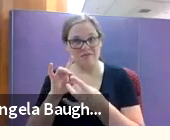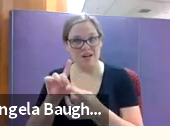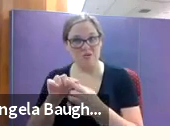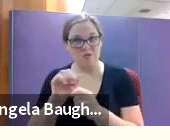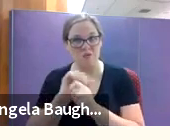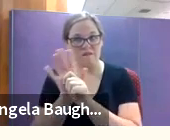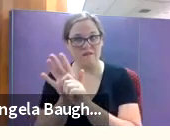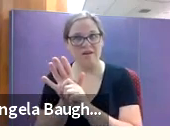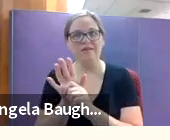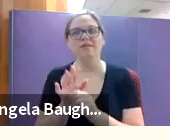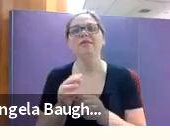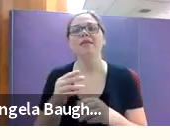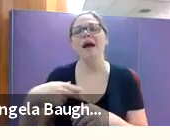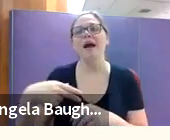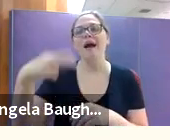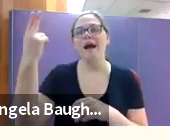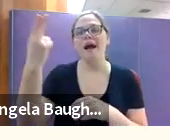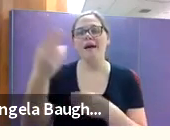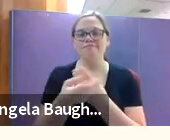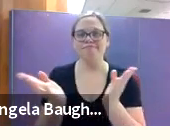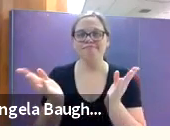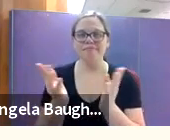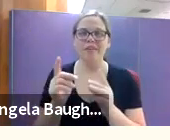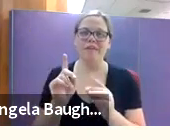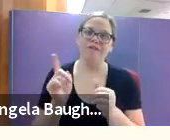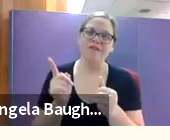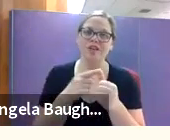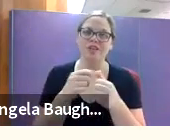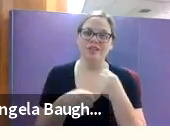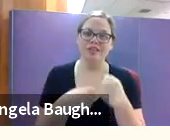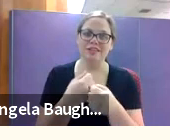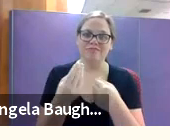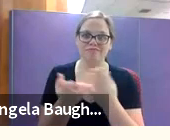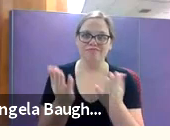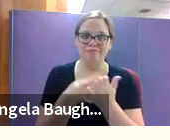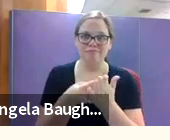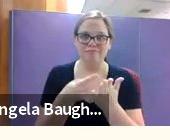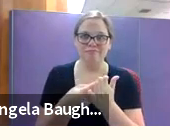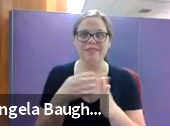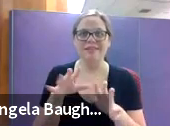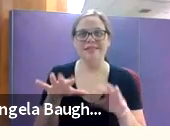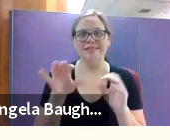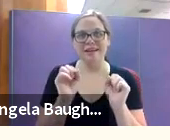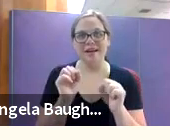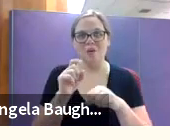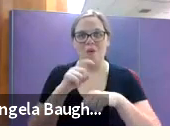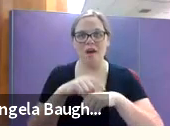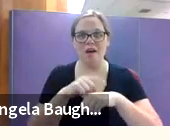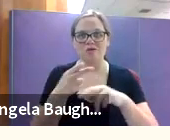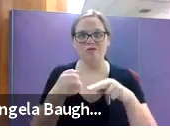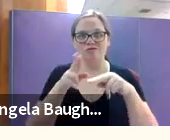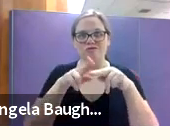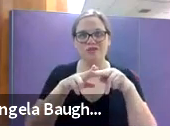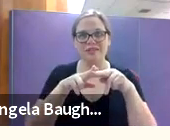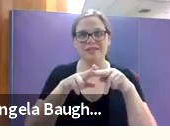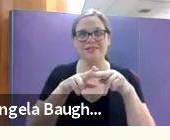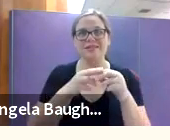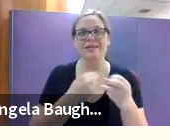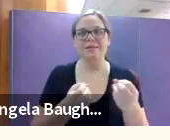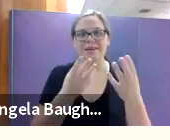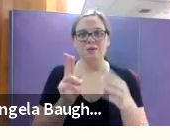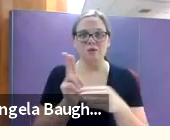higher allocations, the first year the organizations had the funds, it takes them a while to increase their capacity and use the